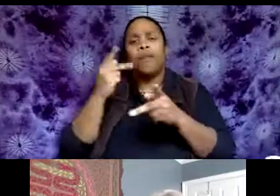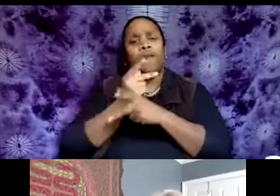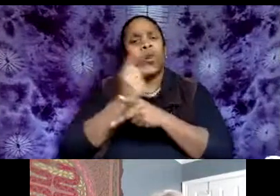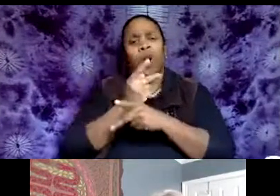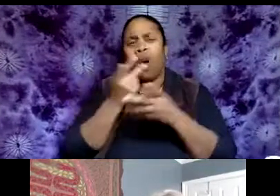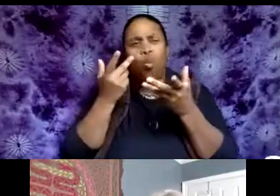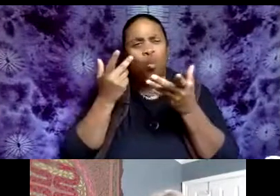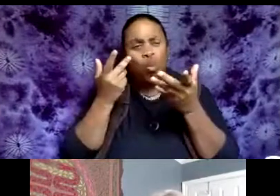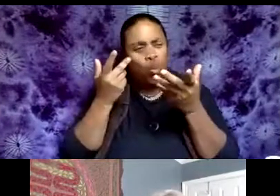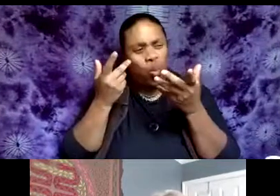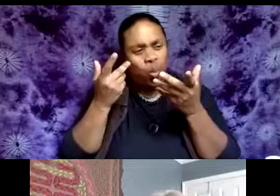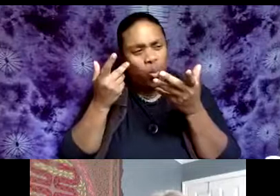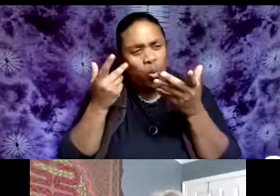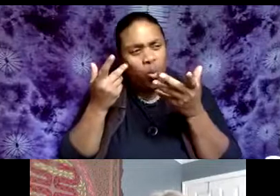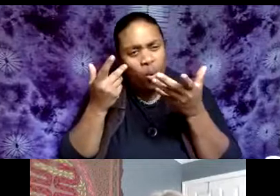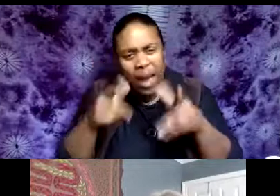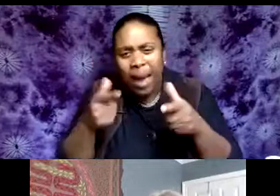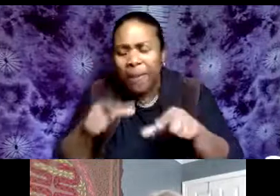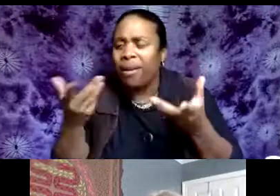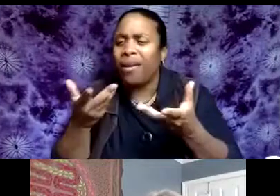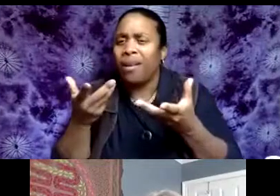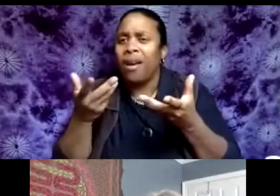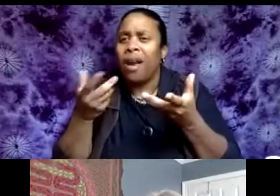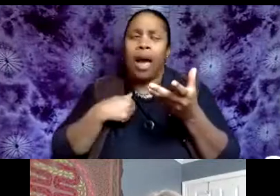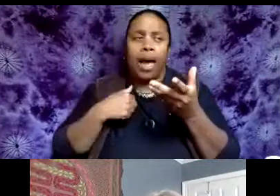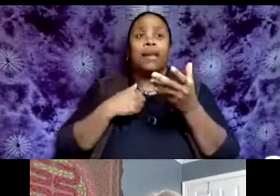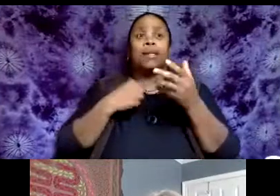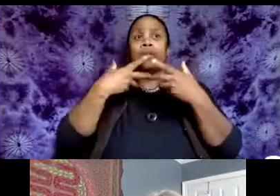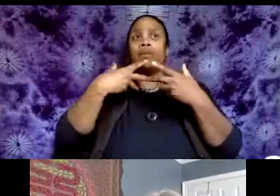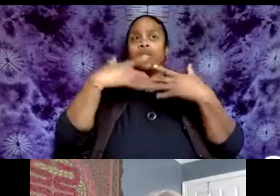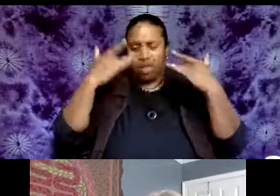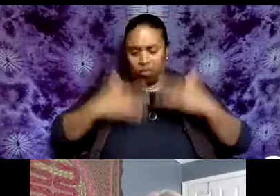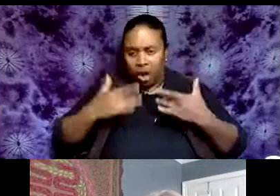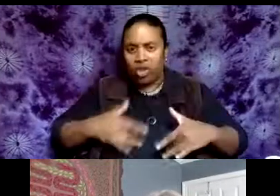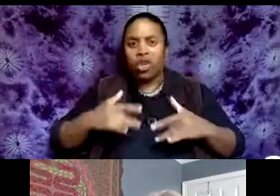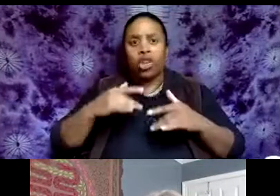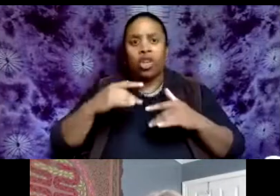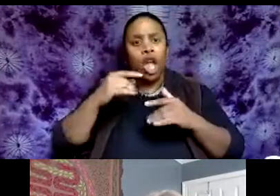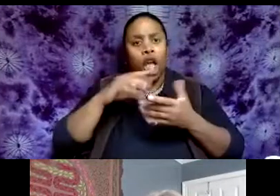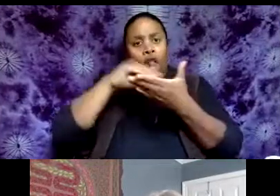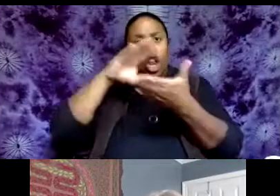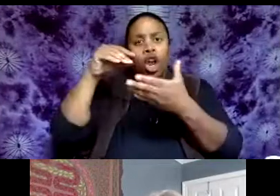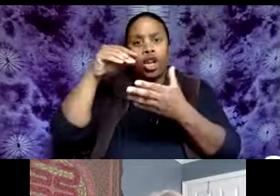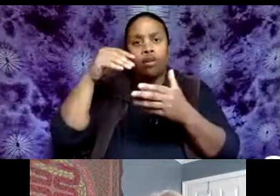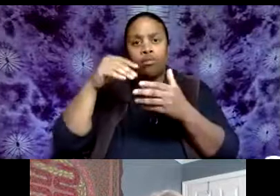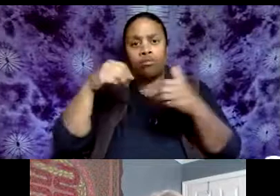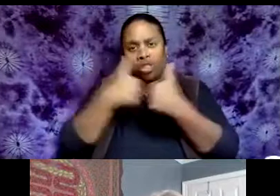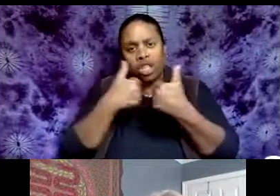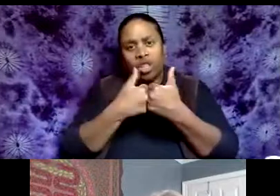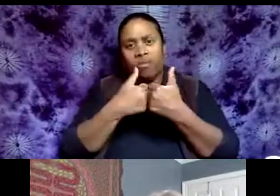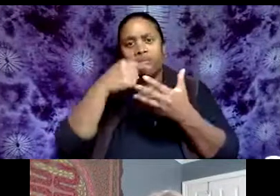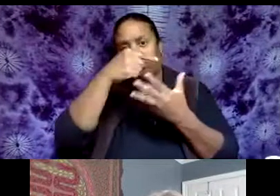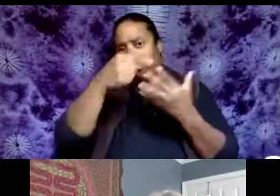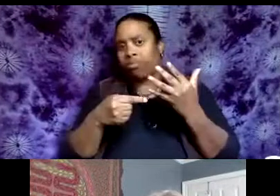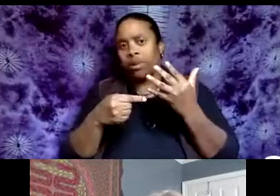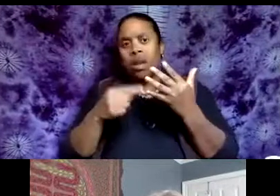to understand my own depression, my own anxiety. I had learning disabilities as well. And and